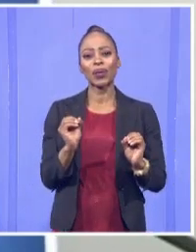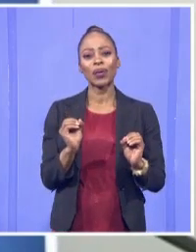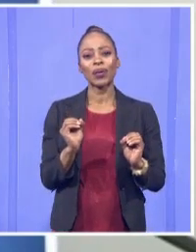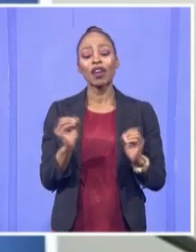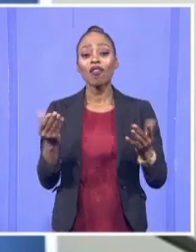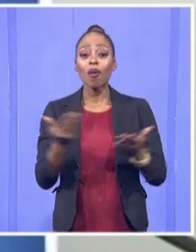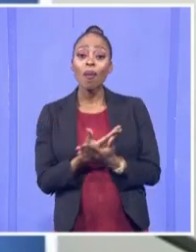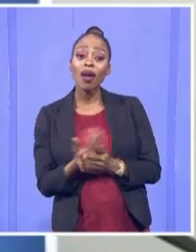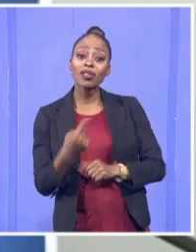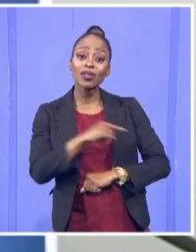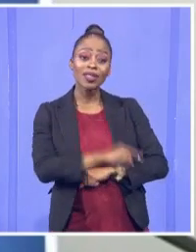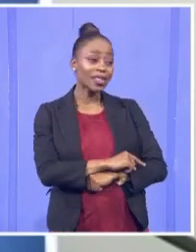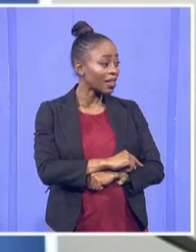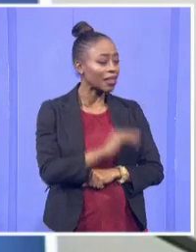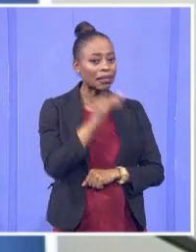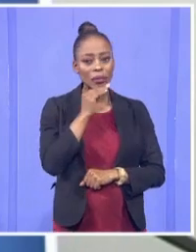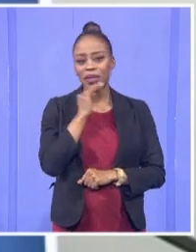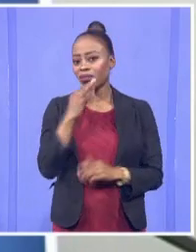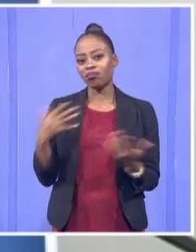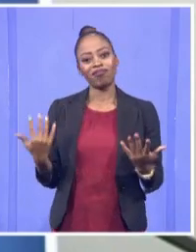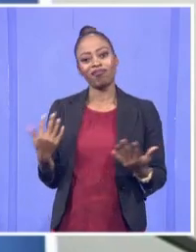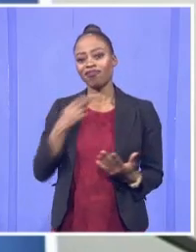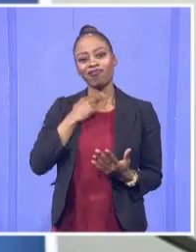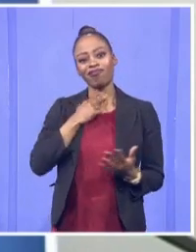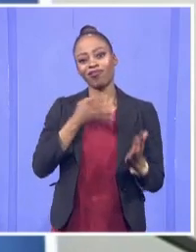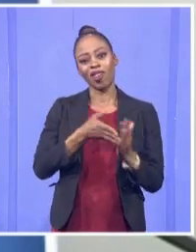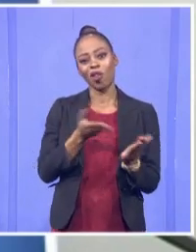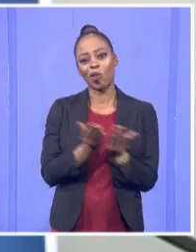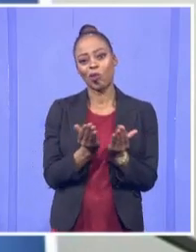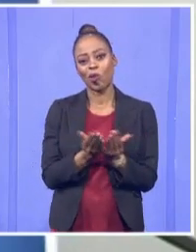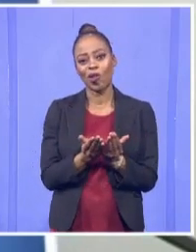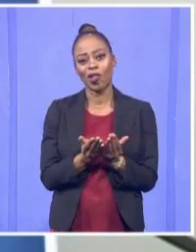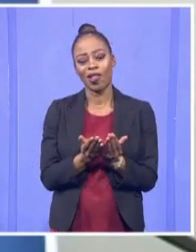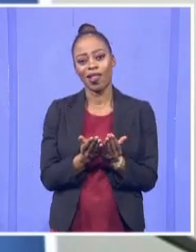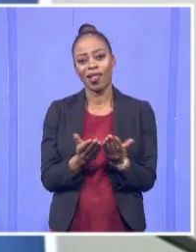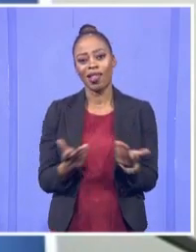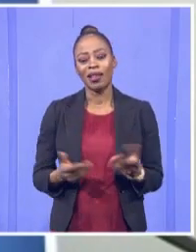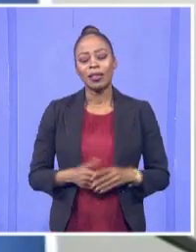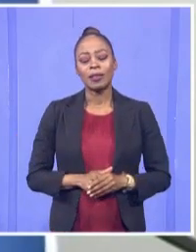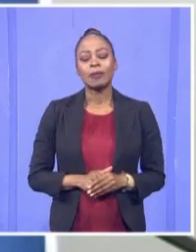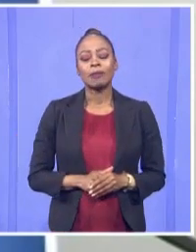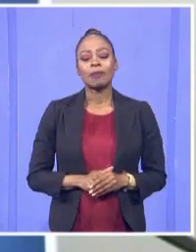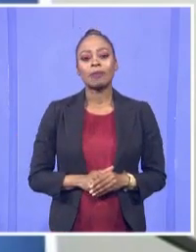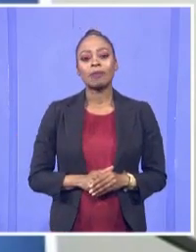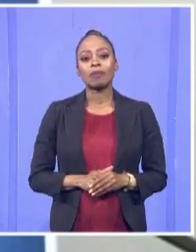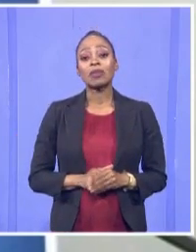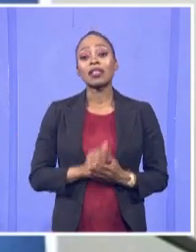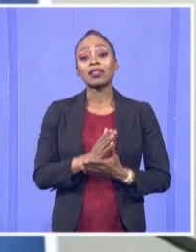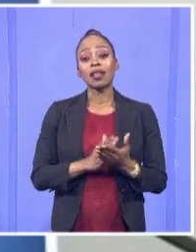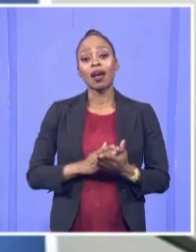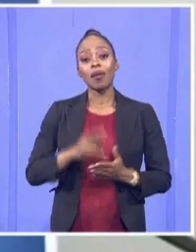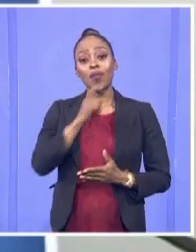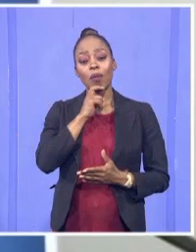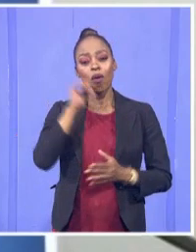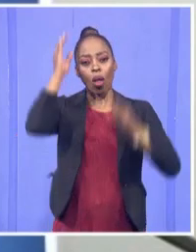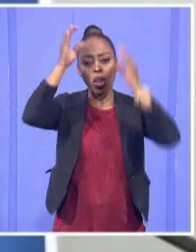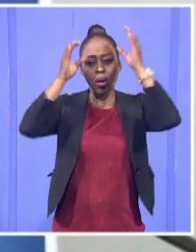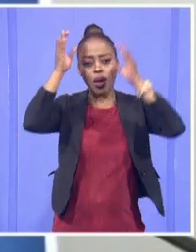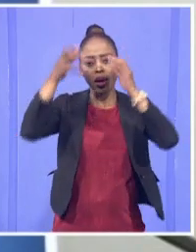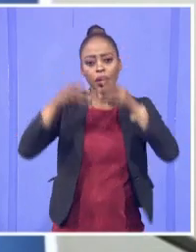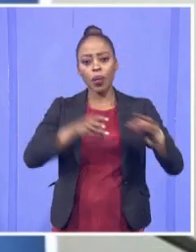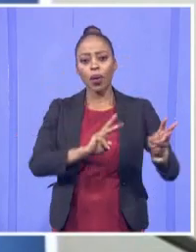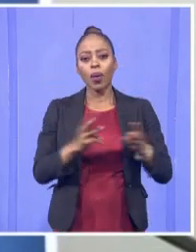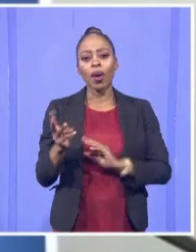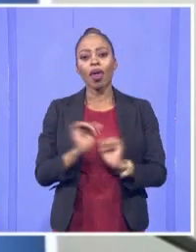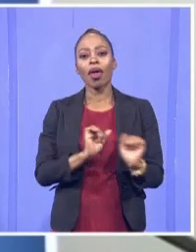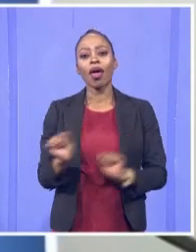that open day, you could not be in a position to attend that school. And others use their own creative way of